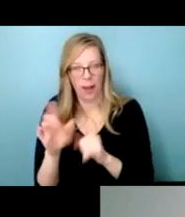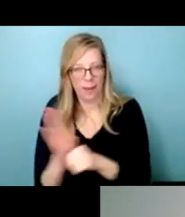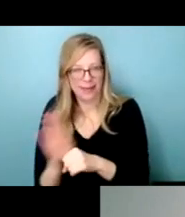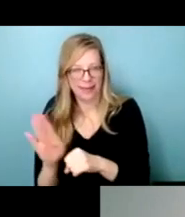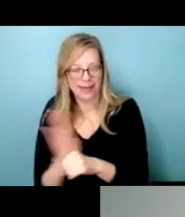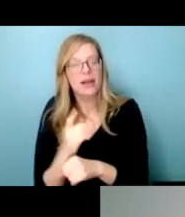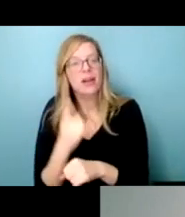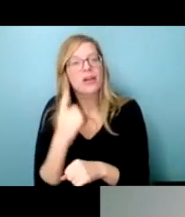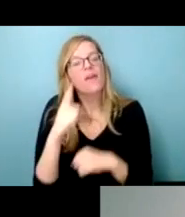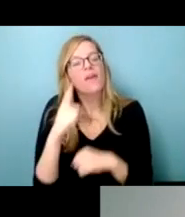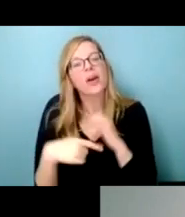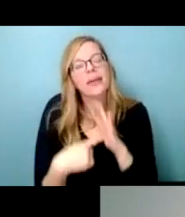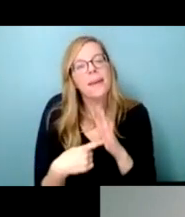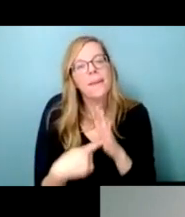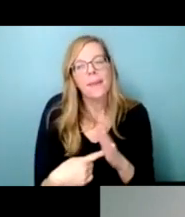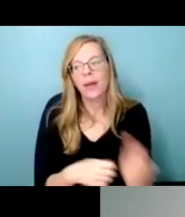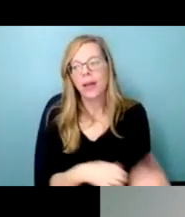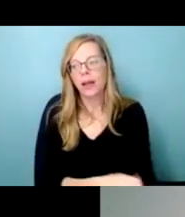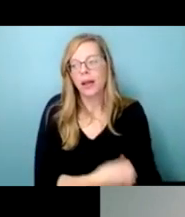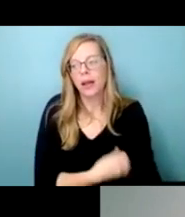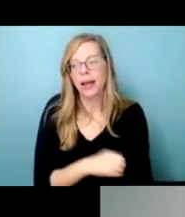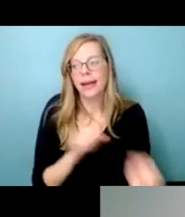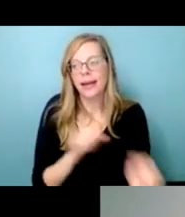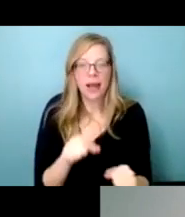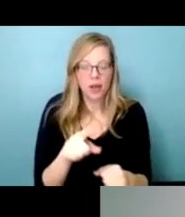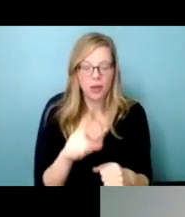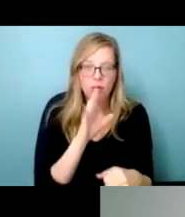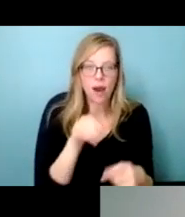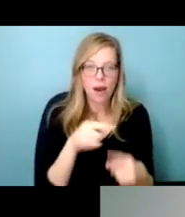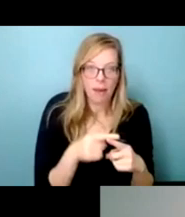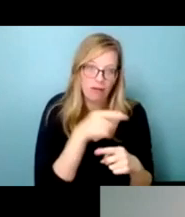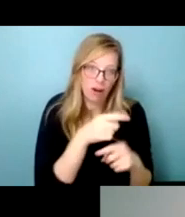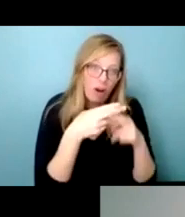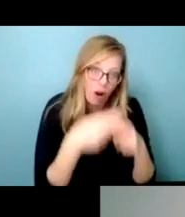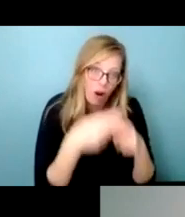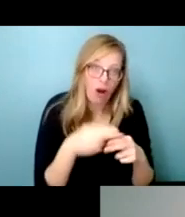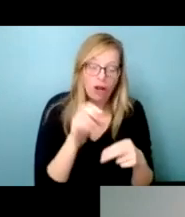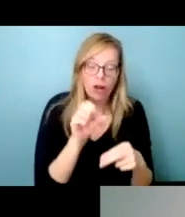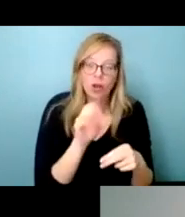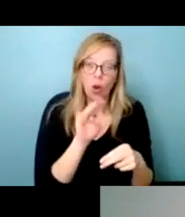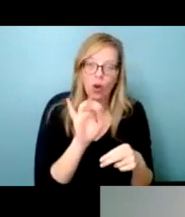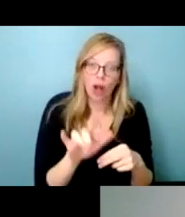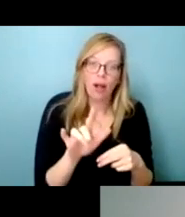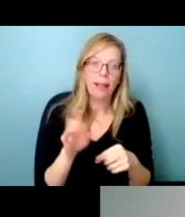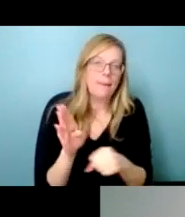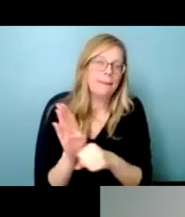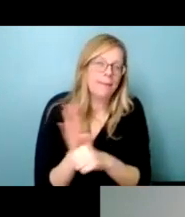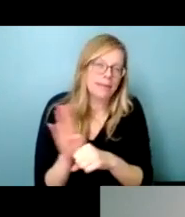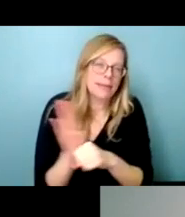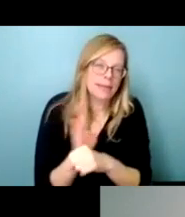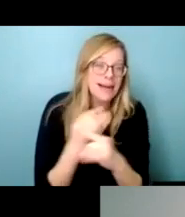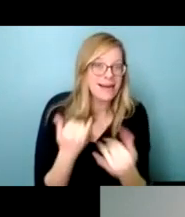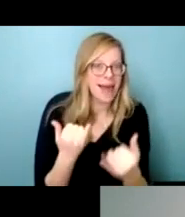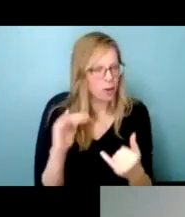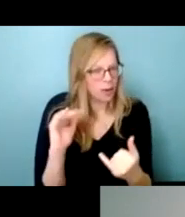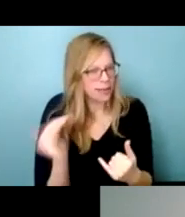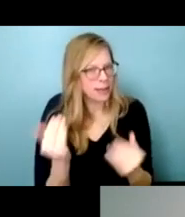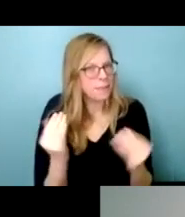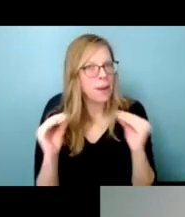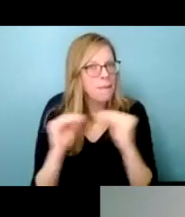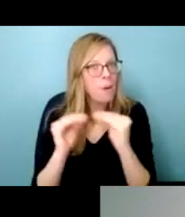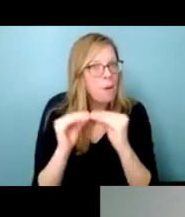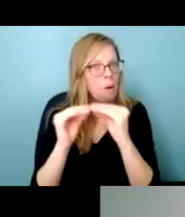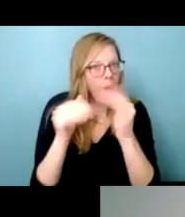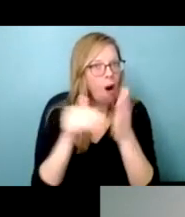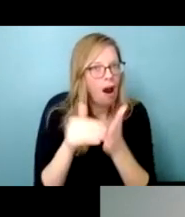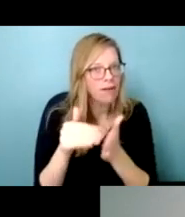very right. So it all, for all intents and purposes, you could be considered a social enterprise. I think we're seeing a real movement towards this in our sector.